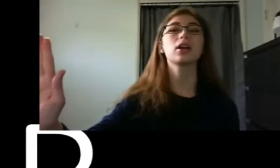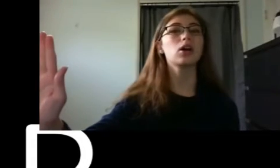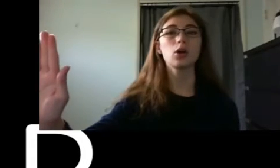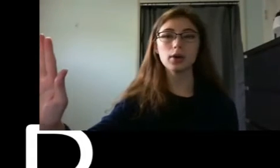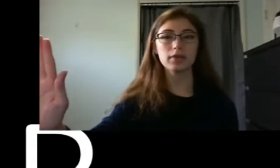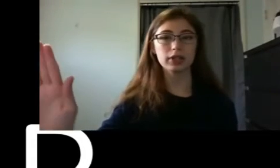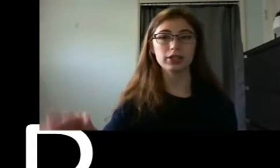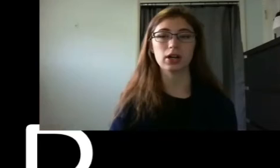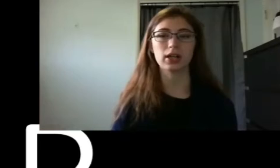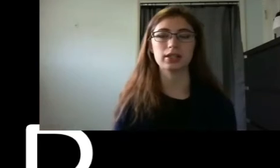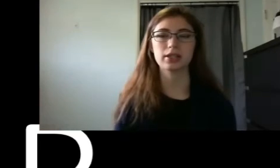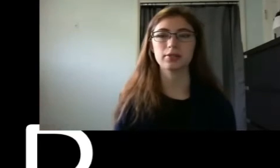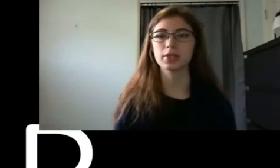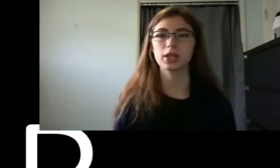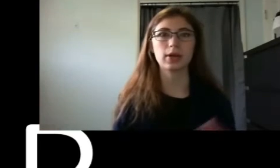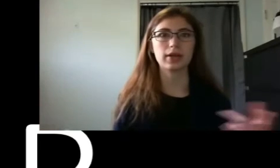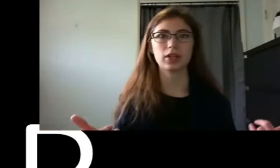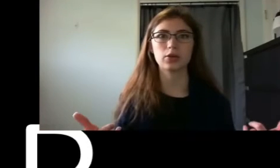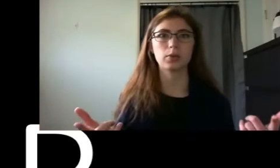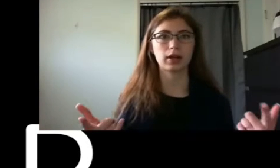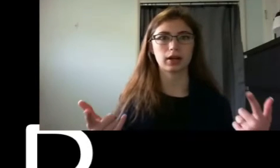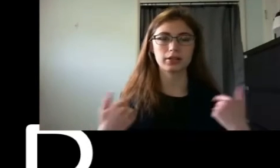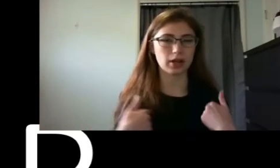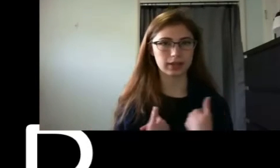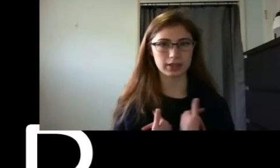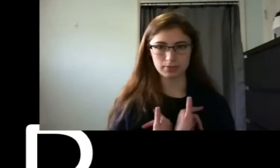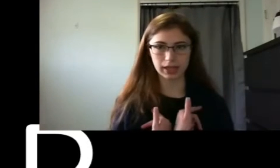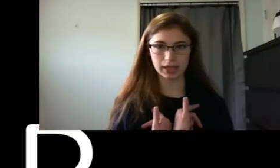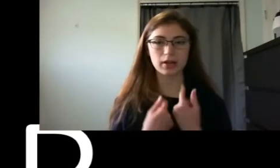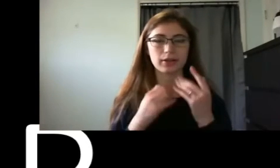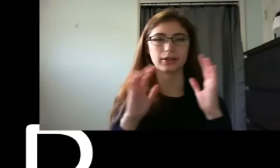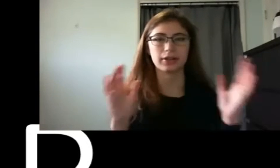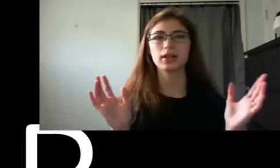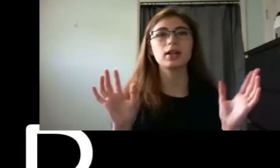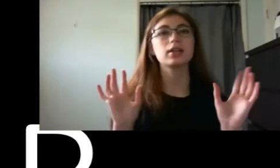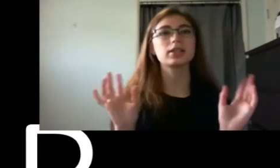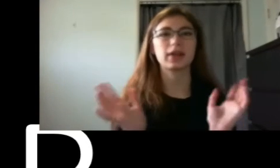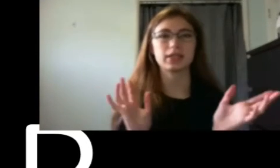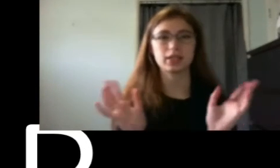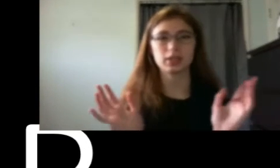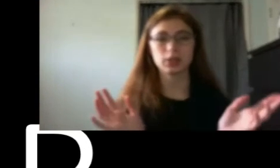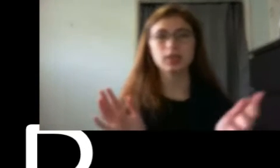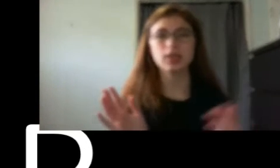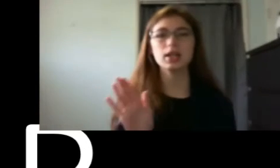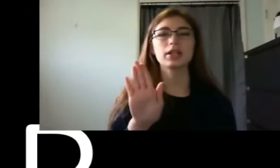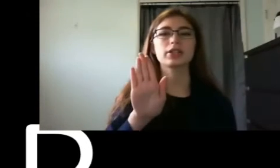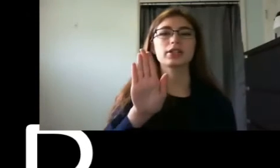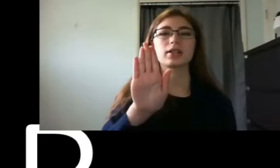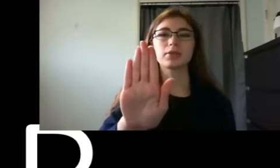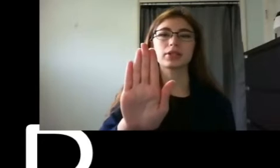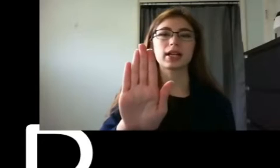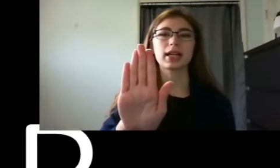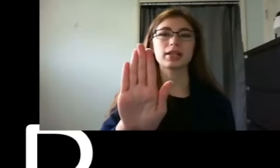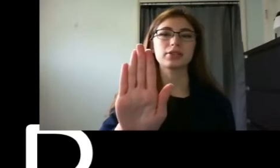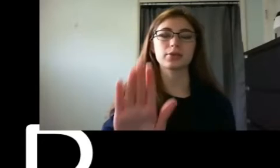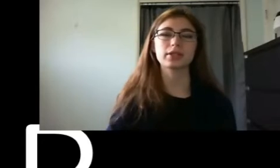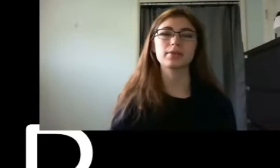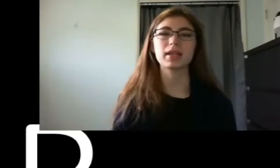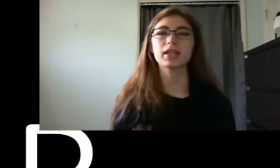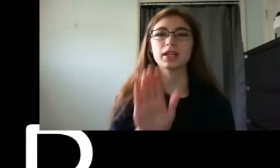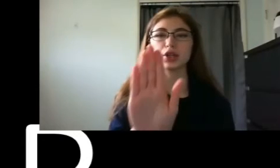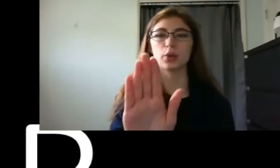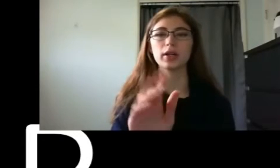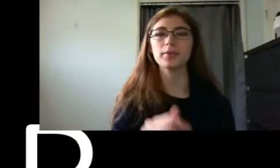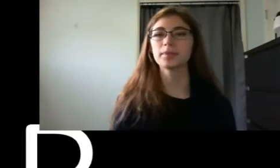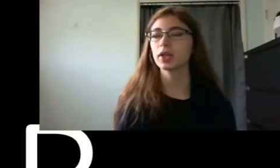at whoever you're talking to. So if you were talking to me on your device screen, you're just going to push your hand towards